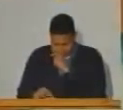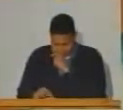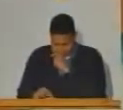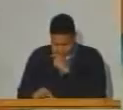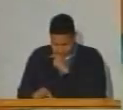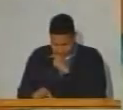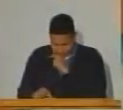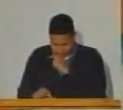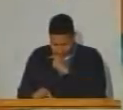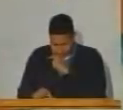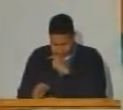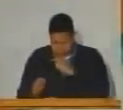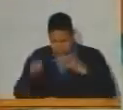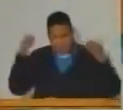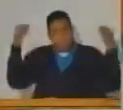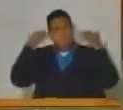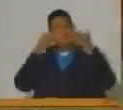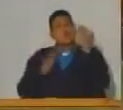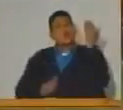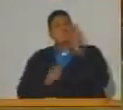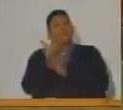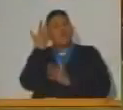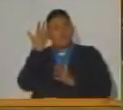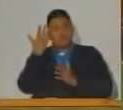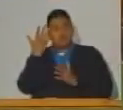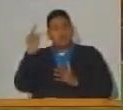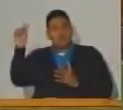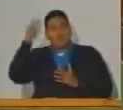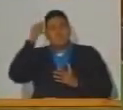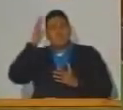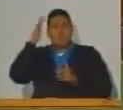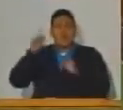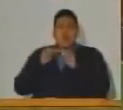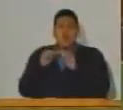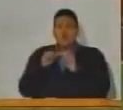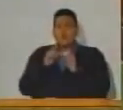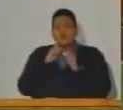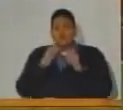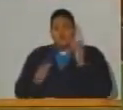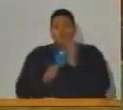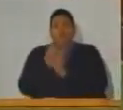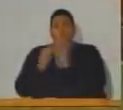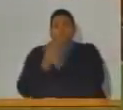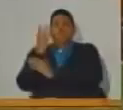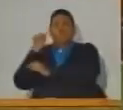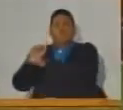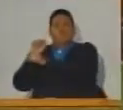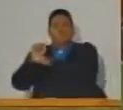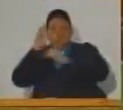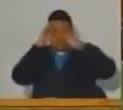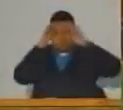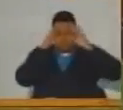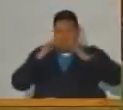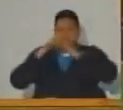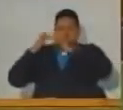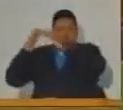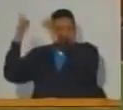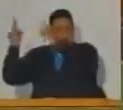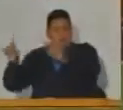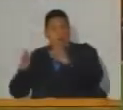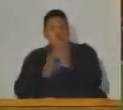Driving the growth agenda. The government will continue to drive the growth and job creation agenda